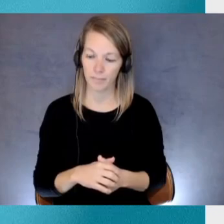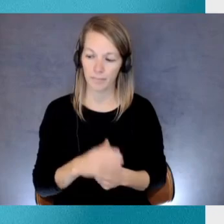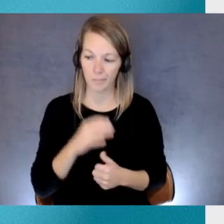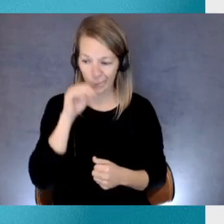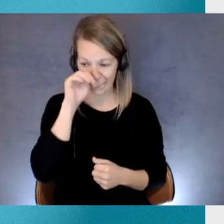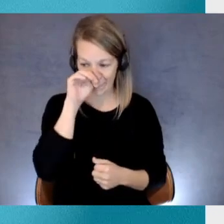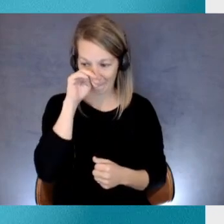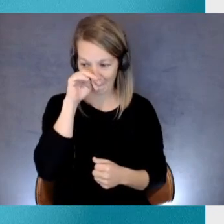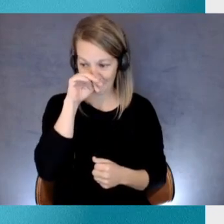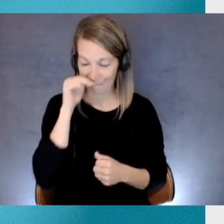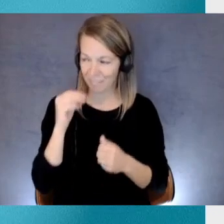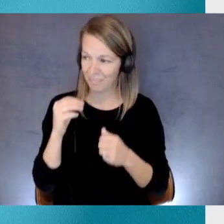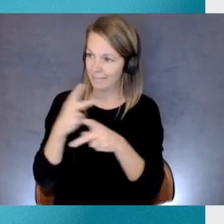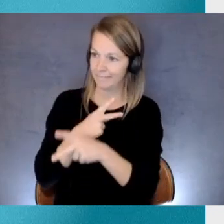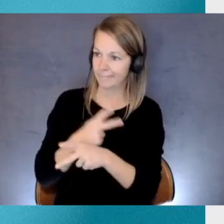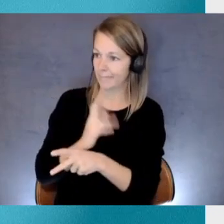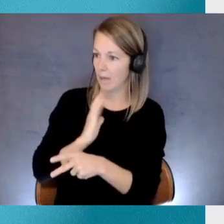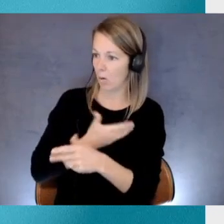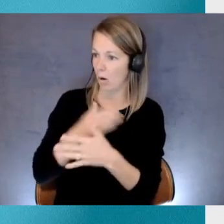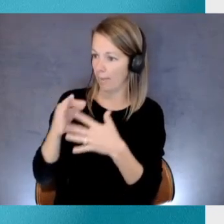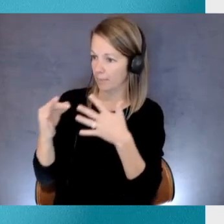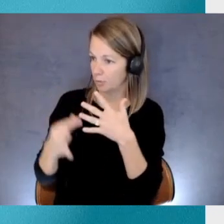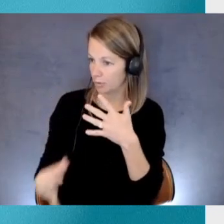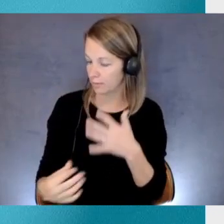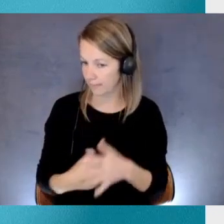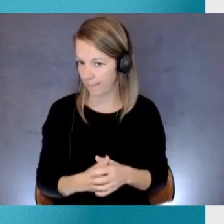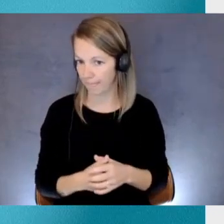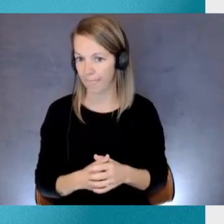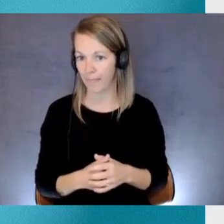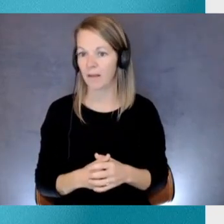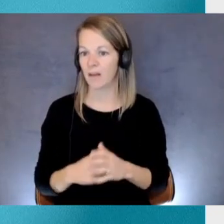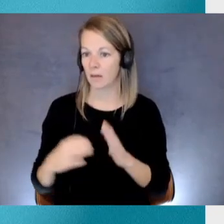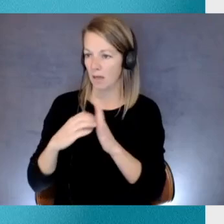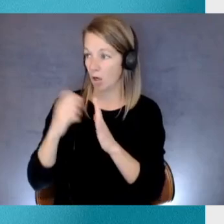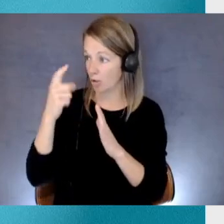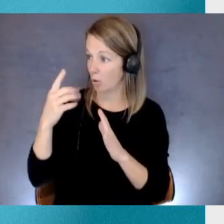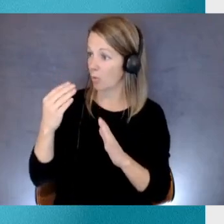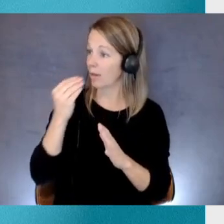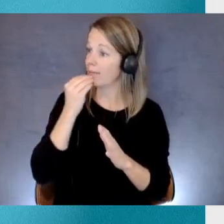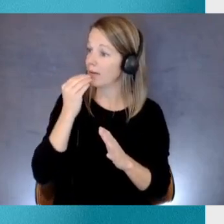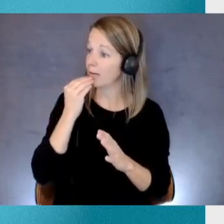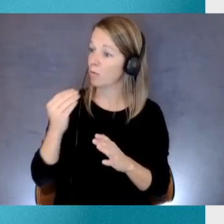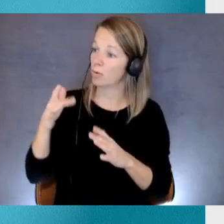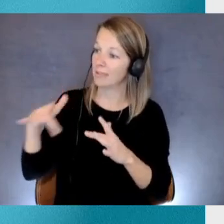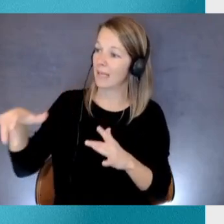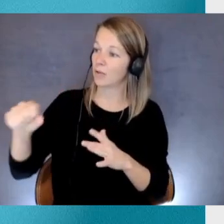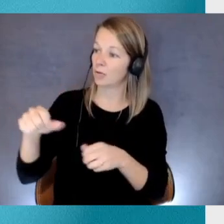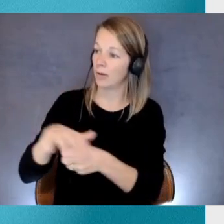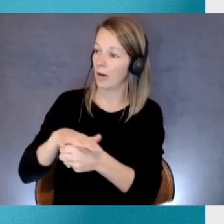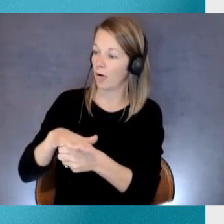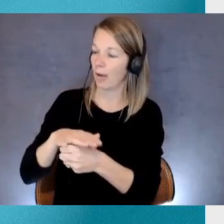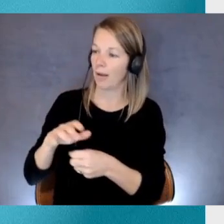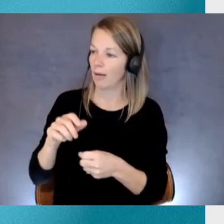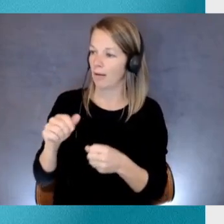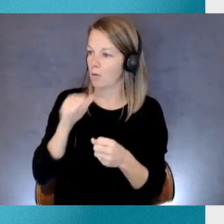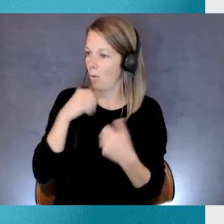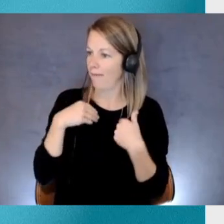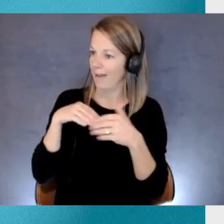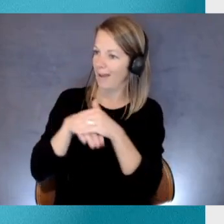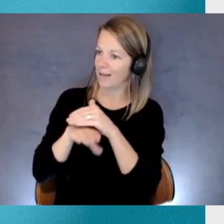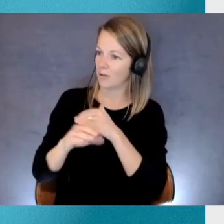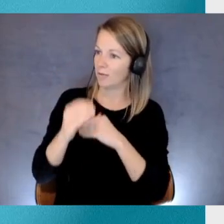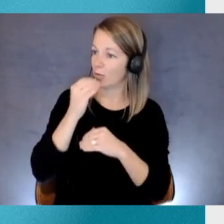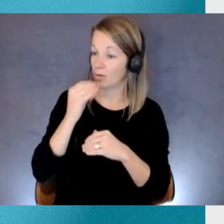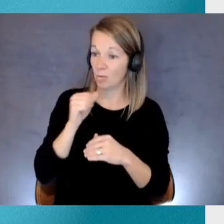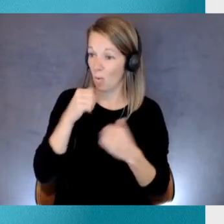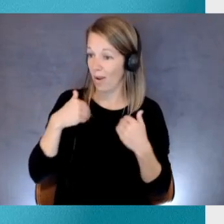Let's explore our options. I understand you live in a food desert area, meaning that you do not have easy access to healthy food, and you also lack sidewalks. And it